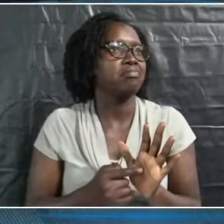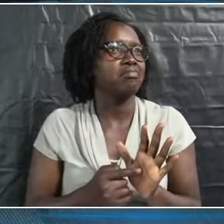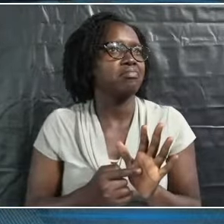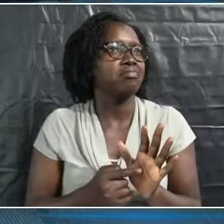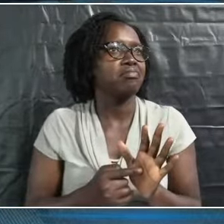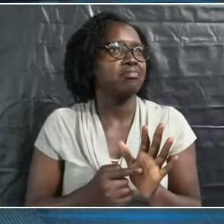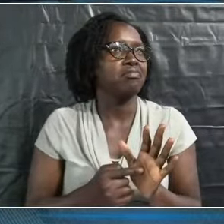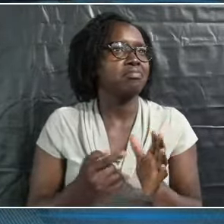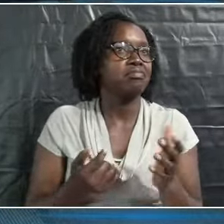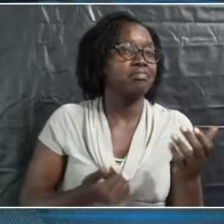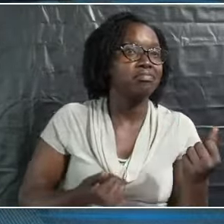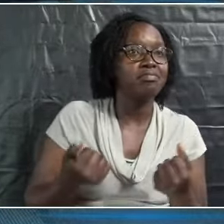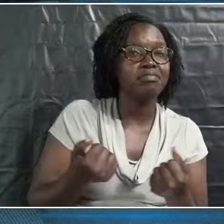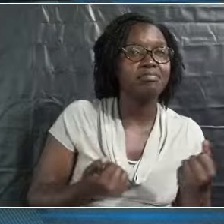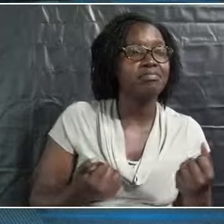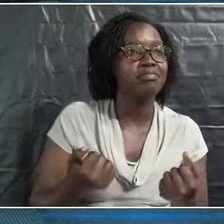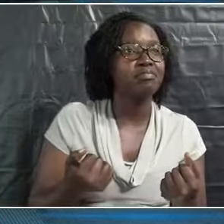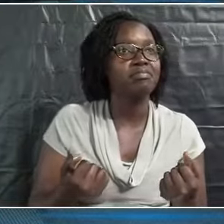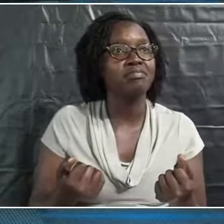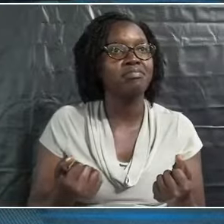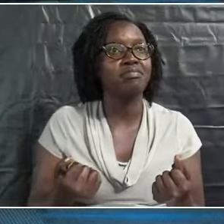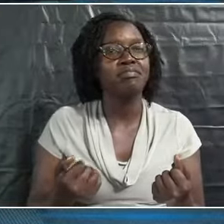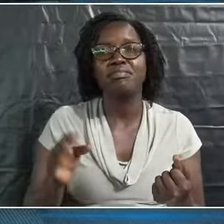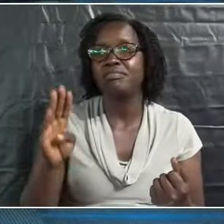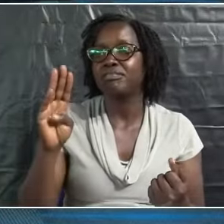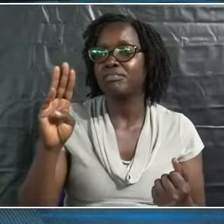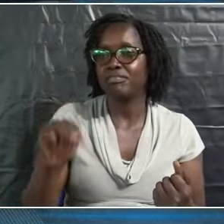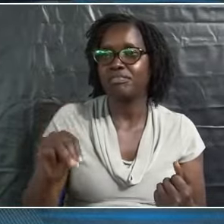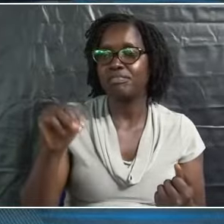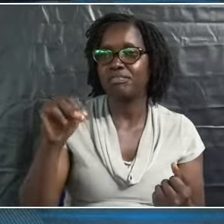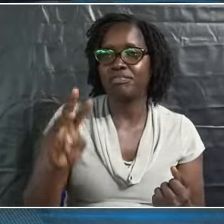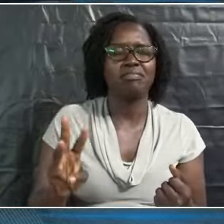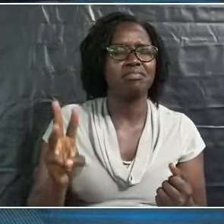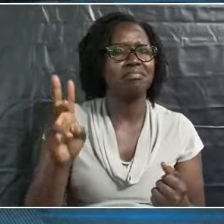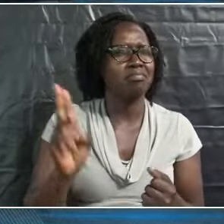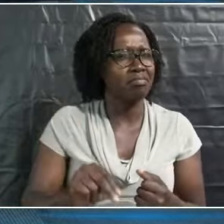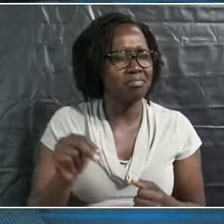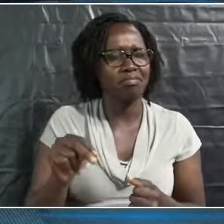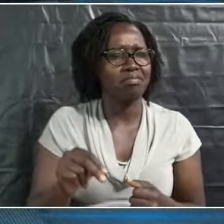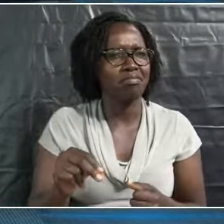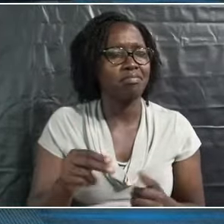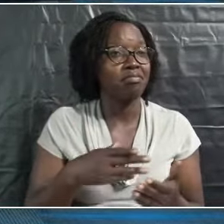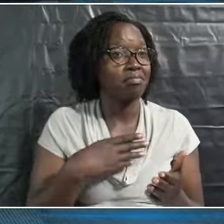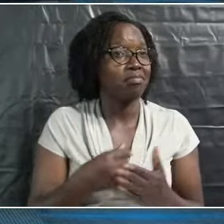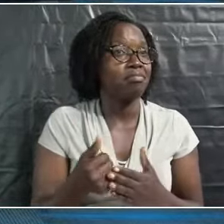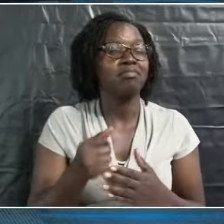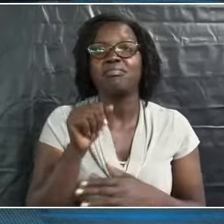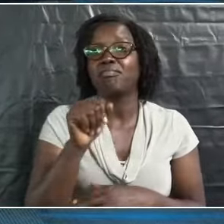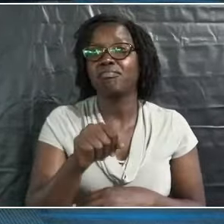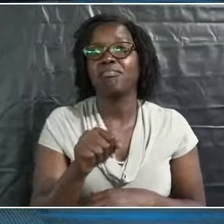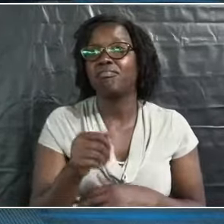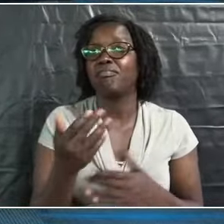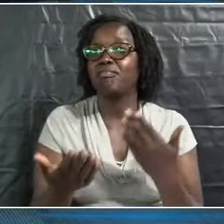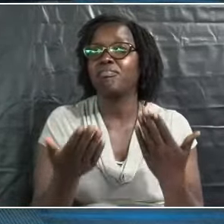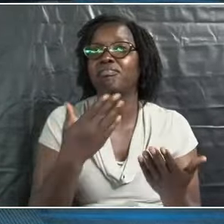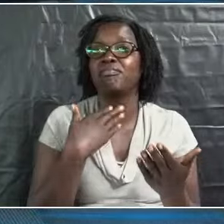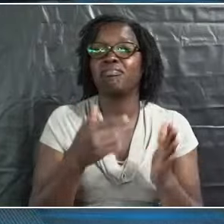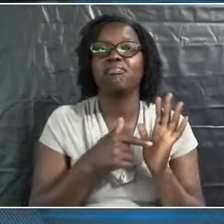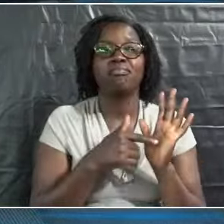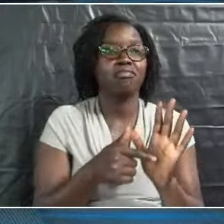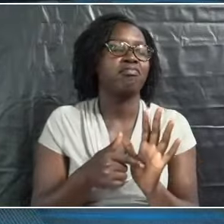drive a Mack, drive a BMW. No, you bought it basically because you wanted to